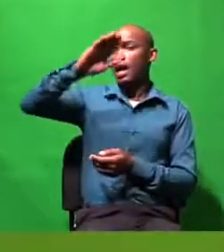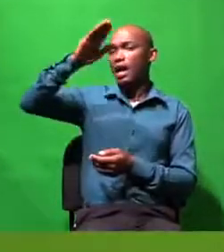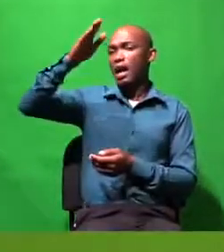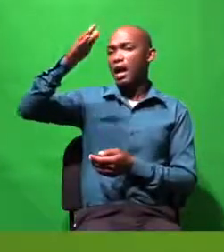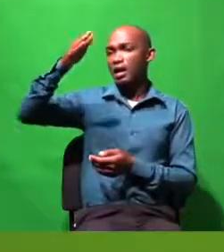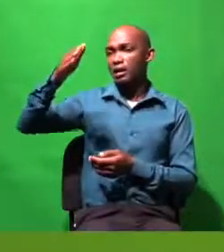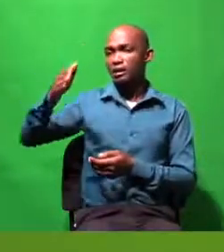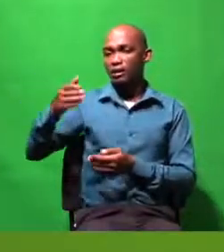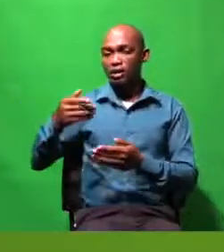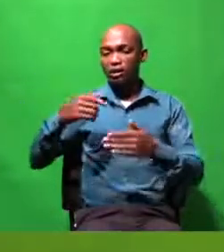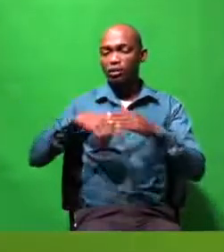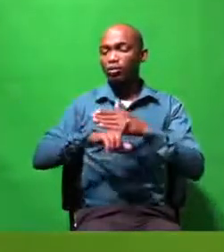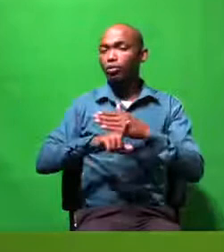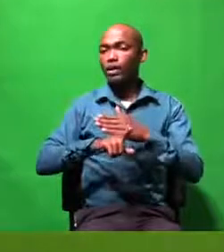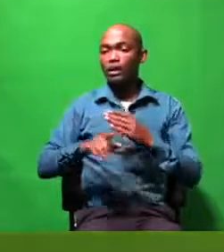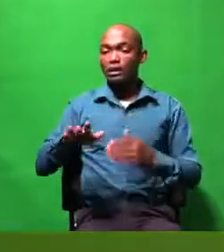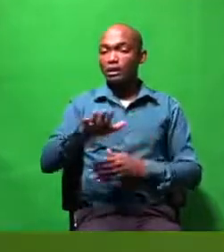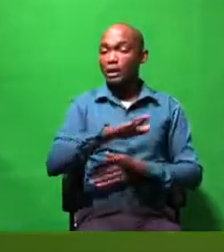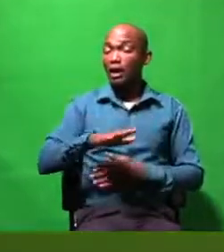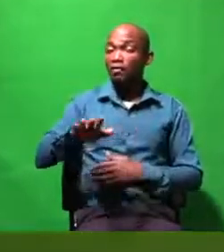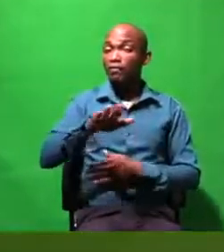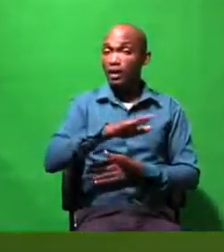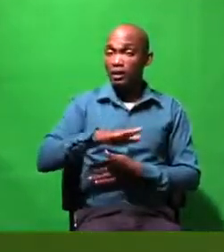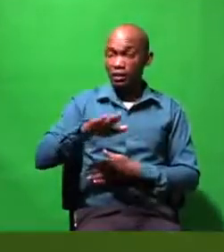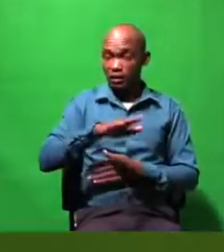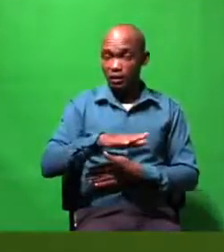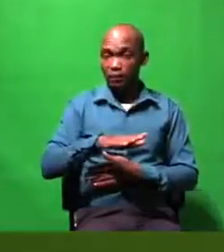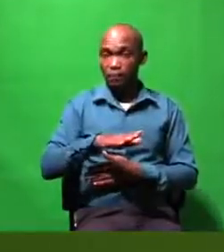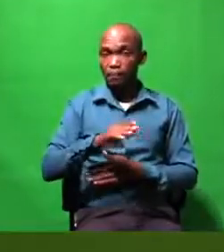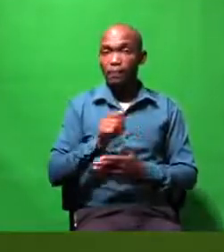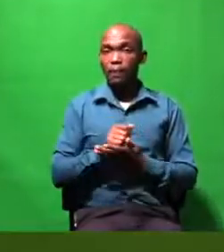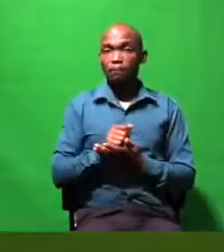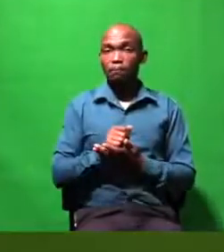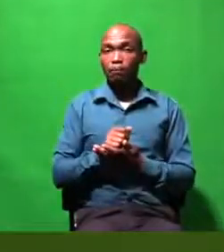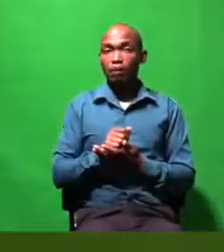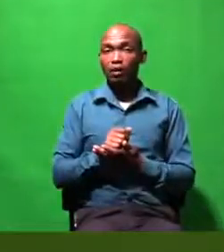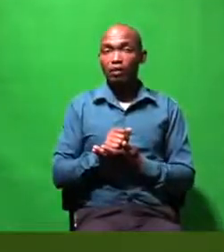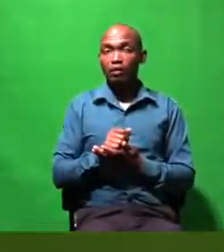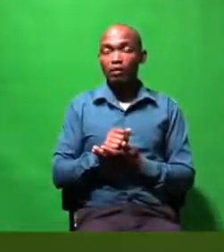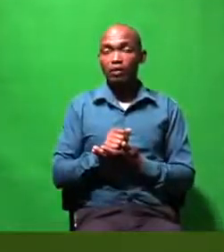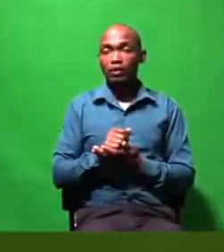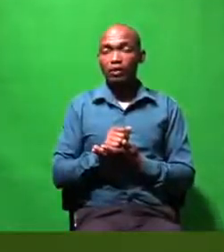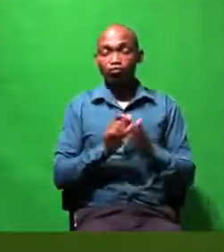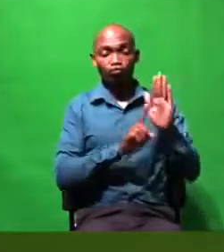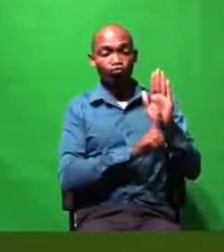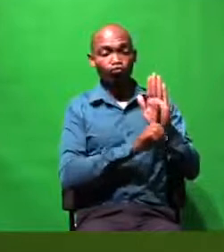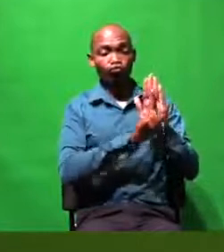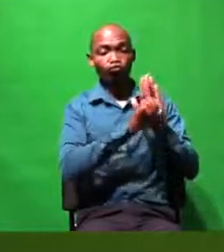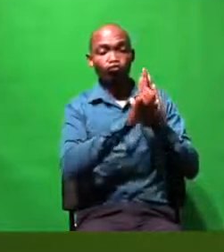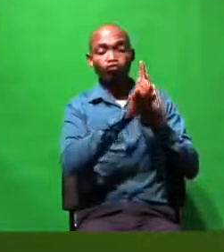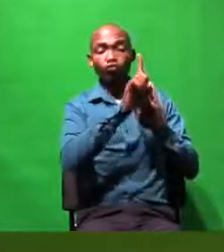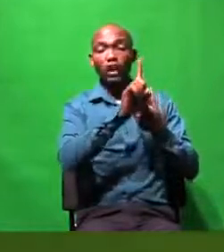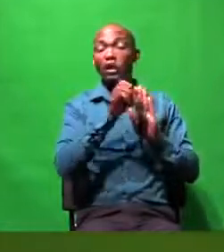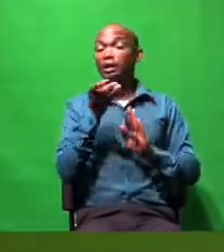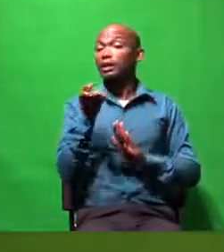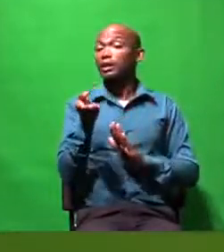to the surface. Can be a rise on the above the water ocean surfaces. So